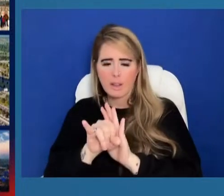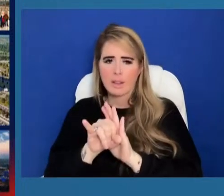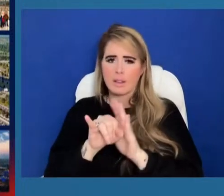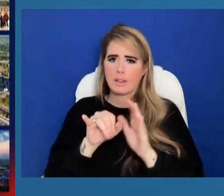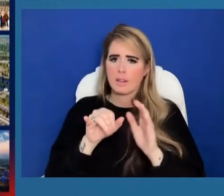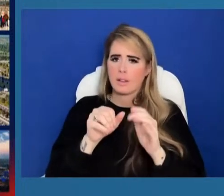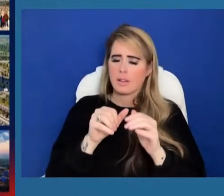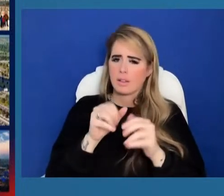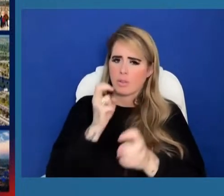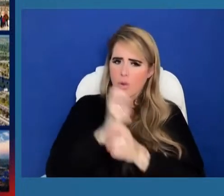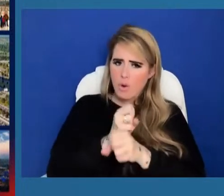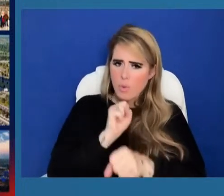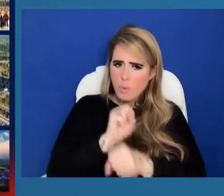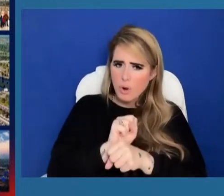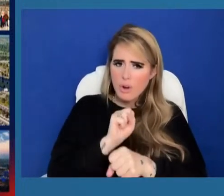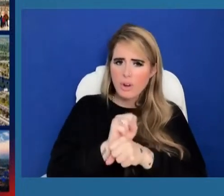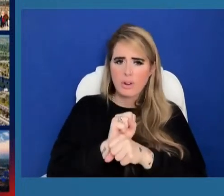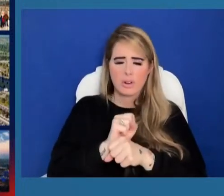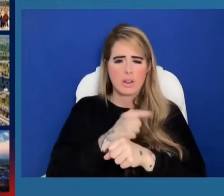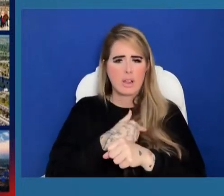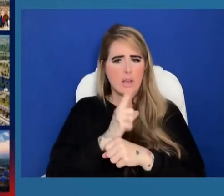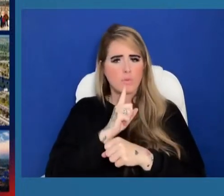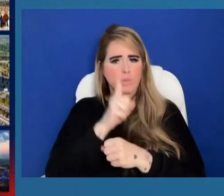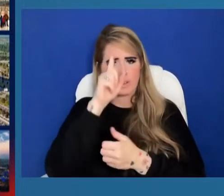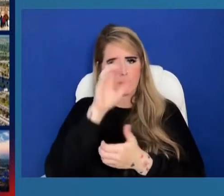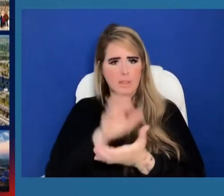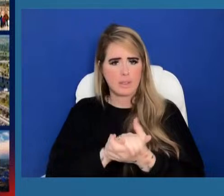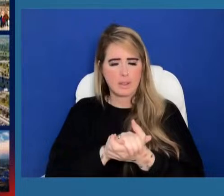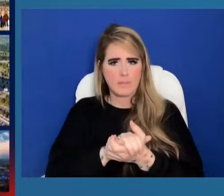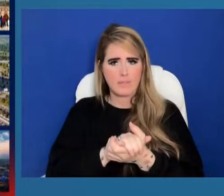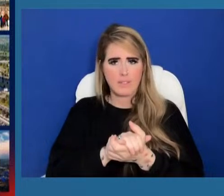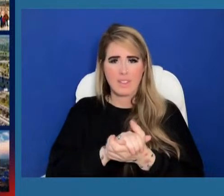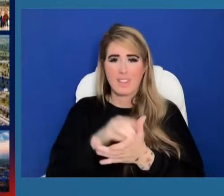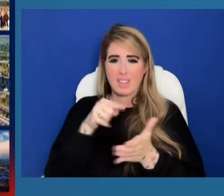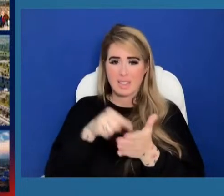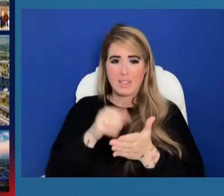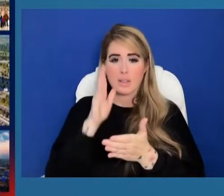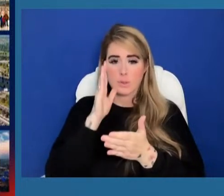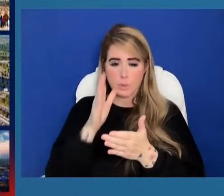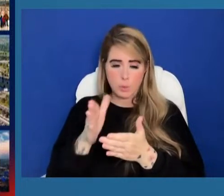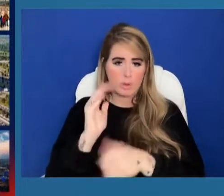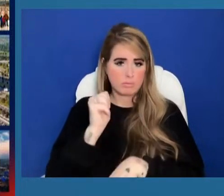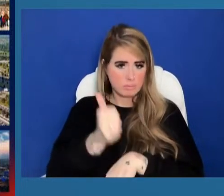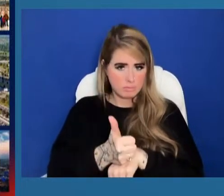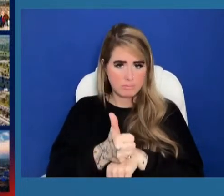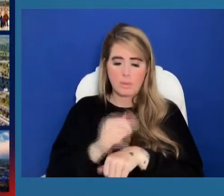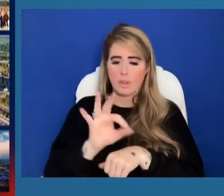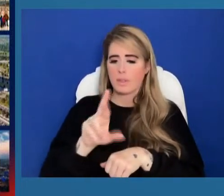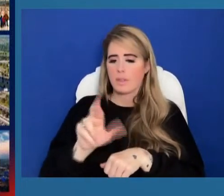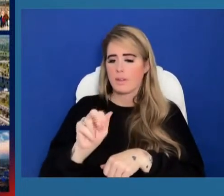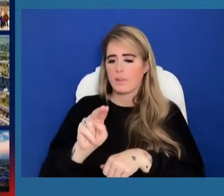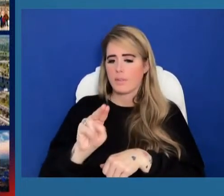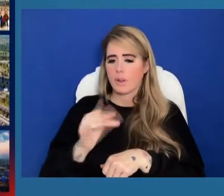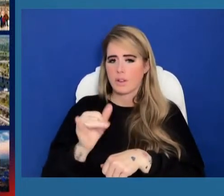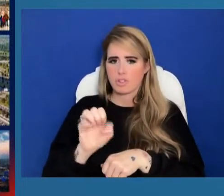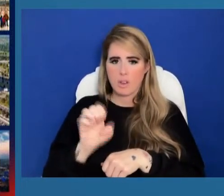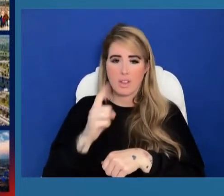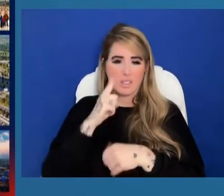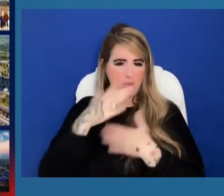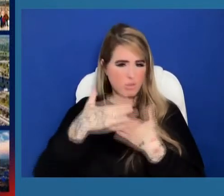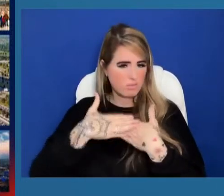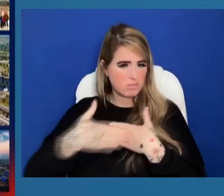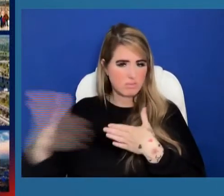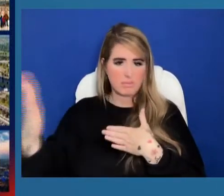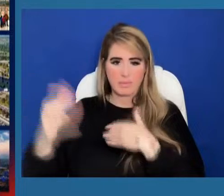hard work, and I really believe this is going to secure this franchise here for decades. And kids